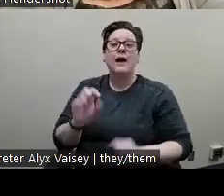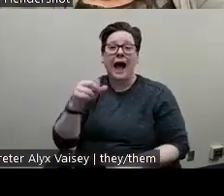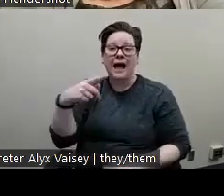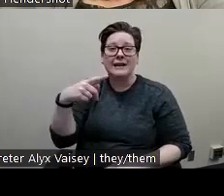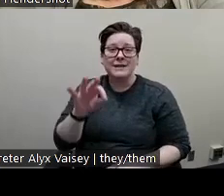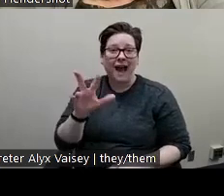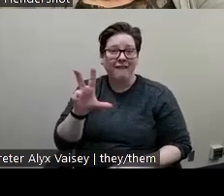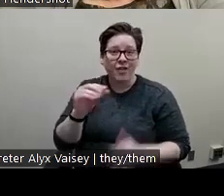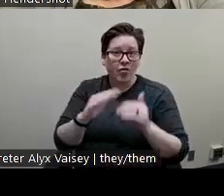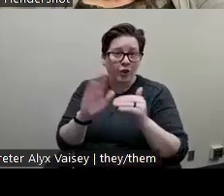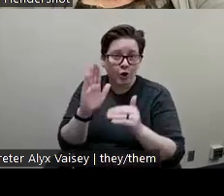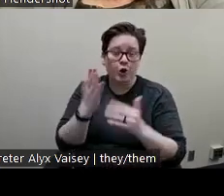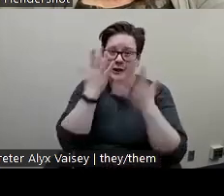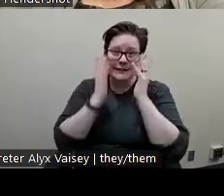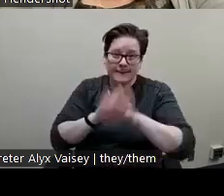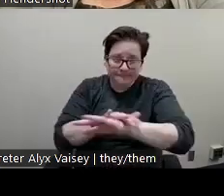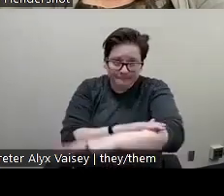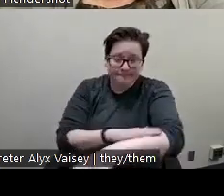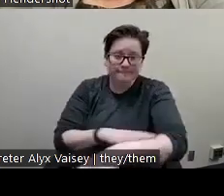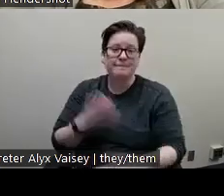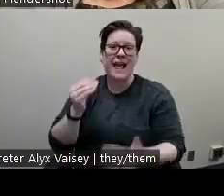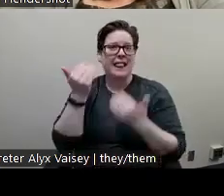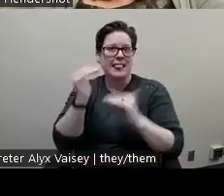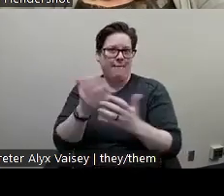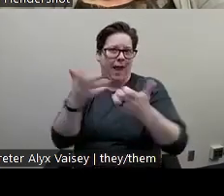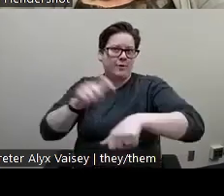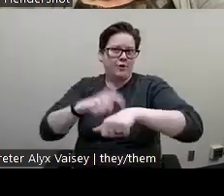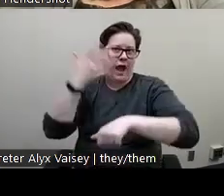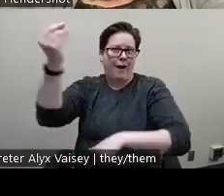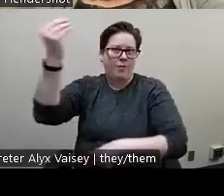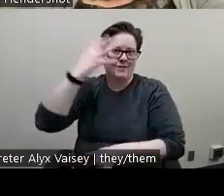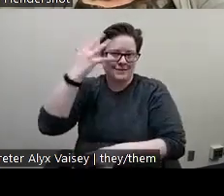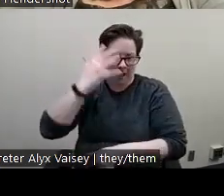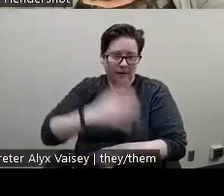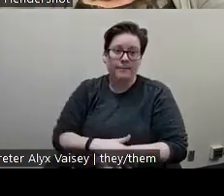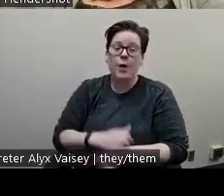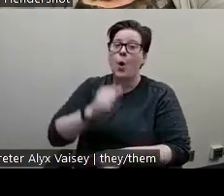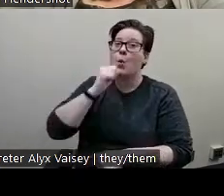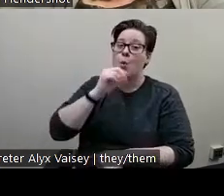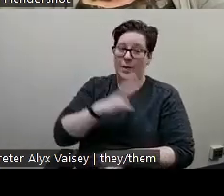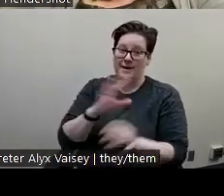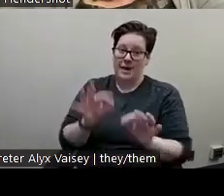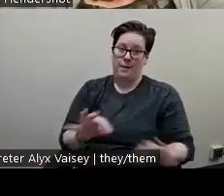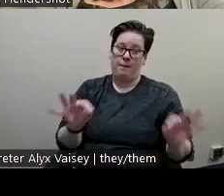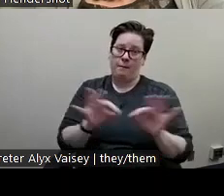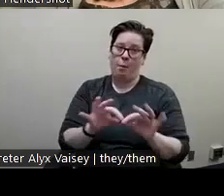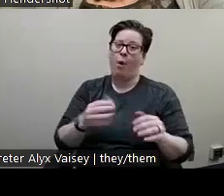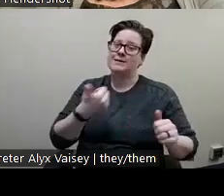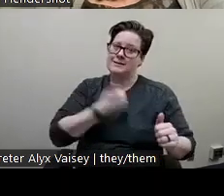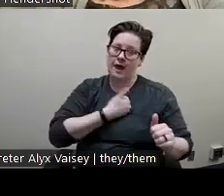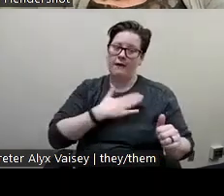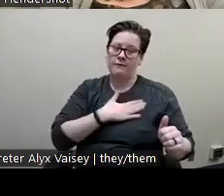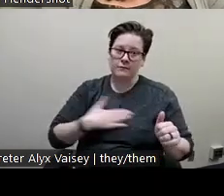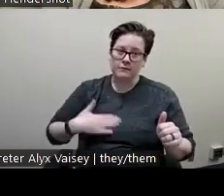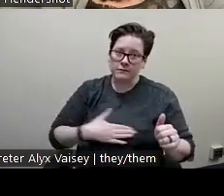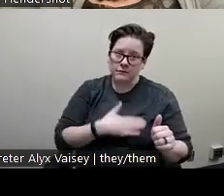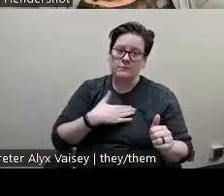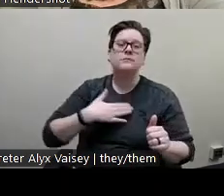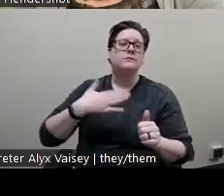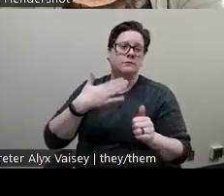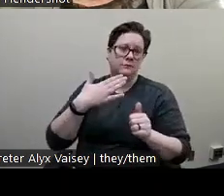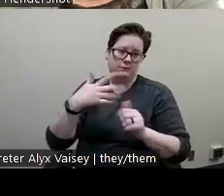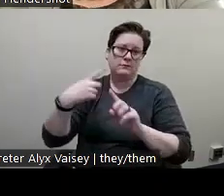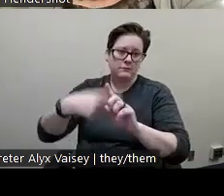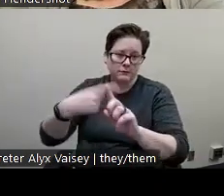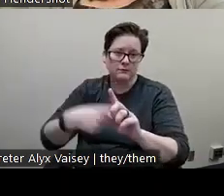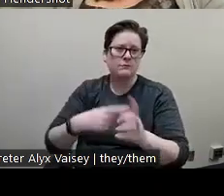or higher and limiting your UV exposure. For women, really important to perform self-breast exams or be self-breast aware, noticing